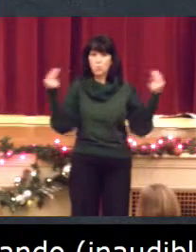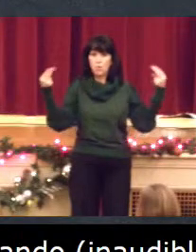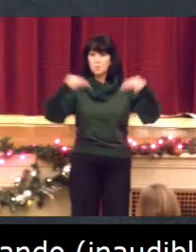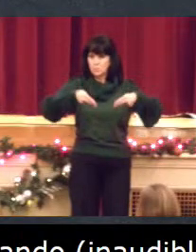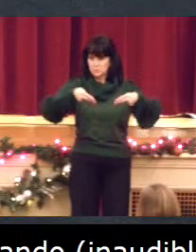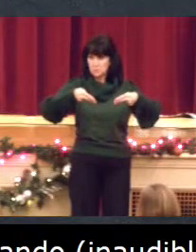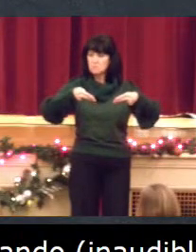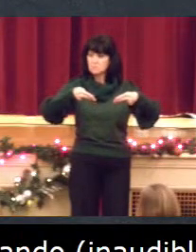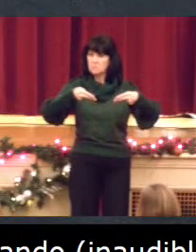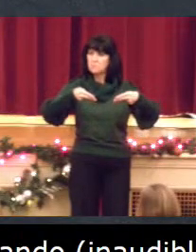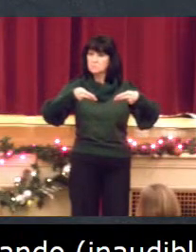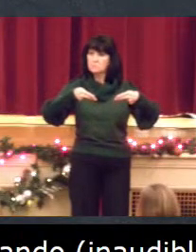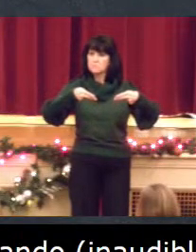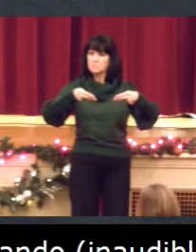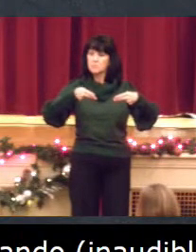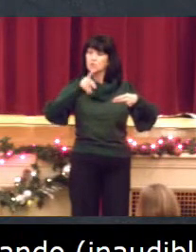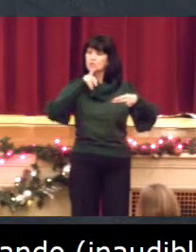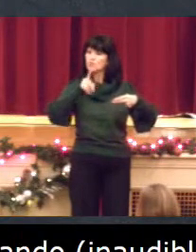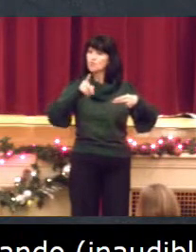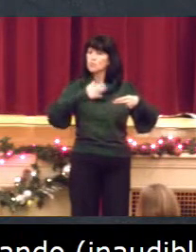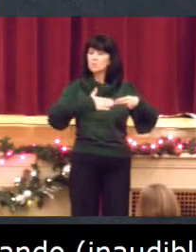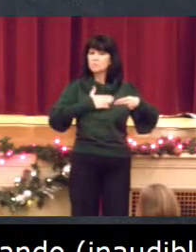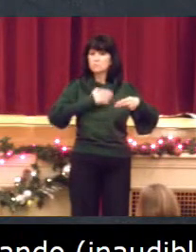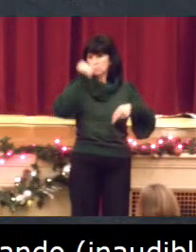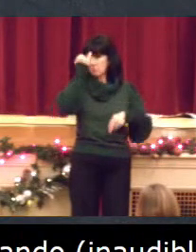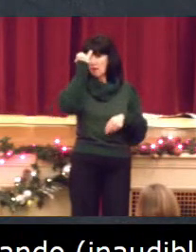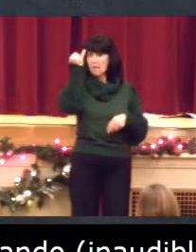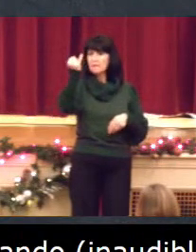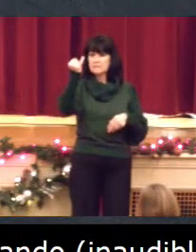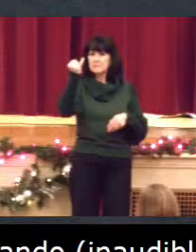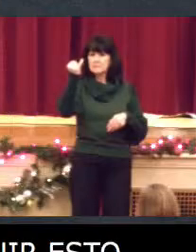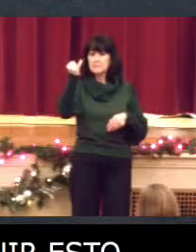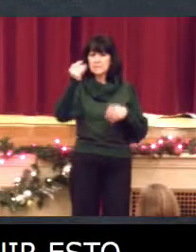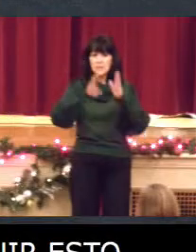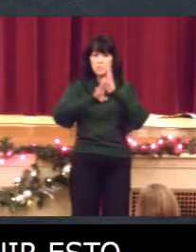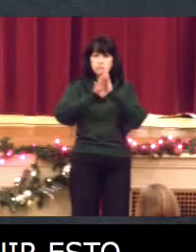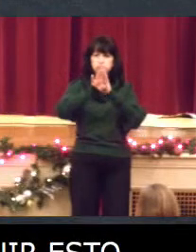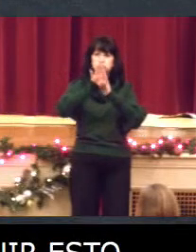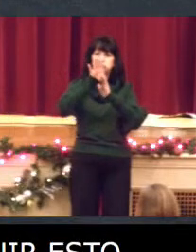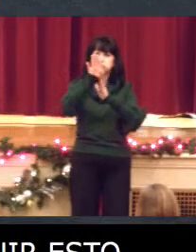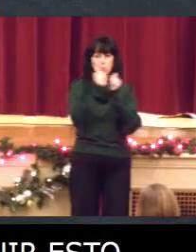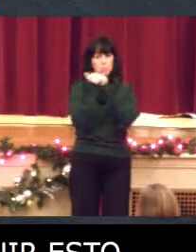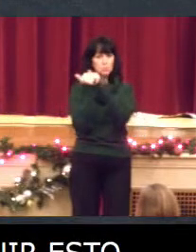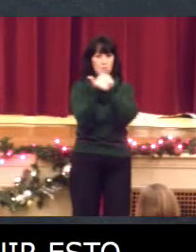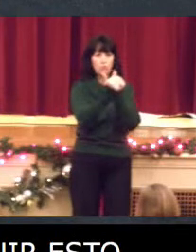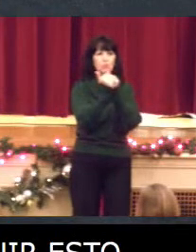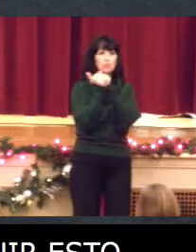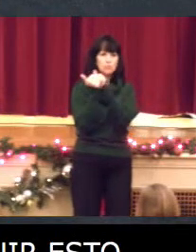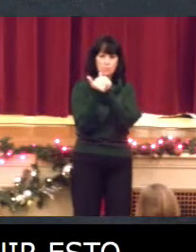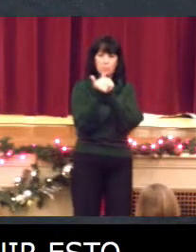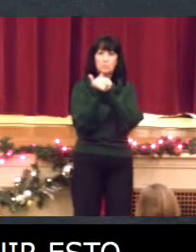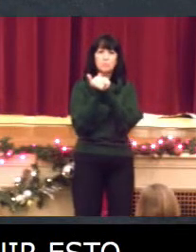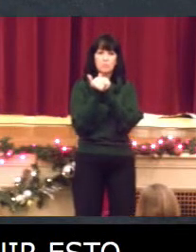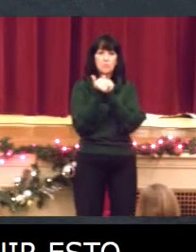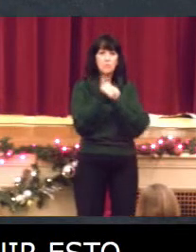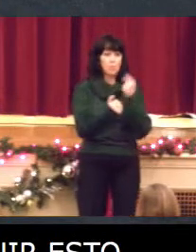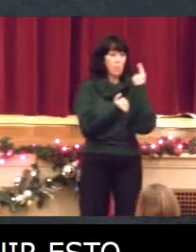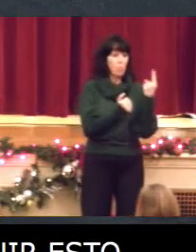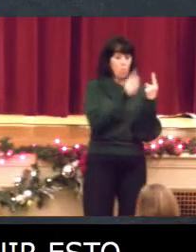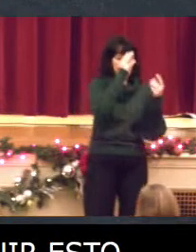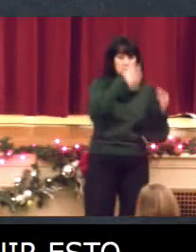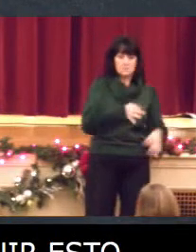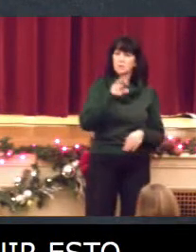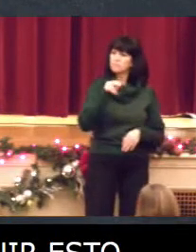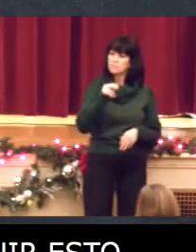this together, to get information and input from those people who have boots on the ground, who